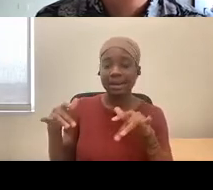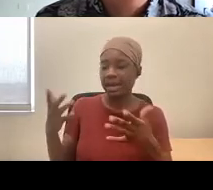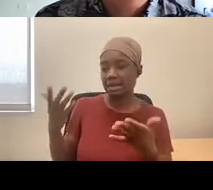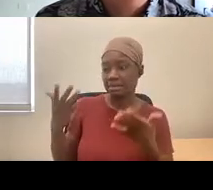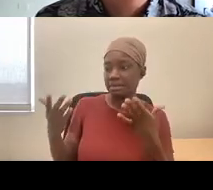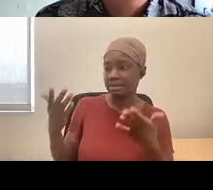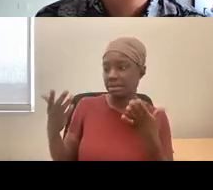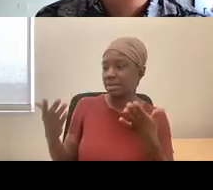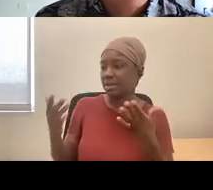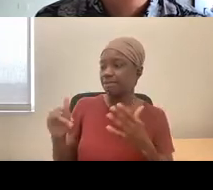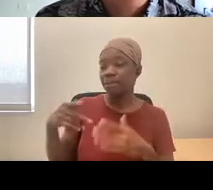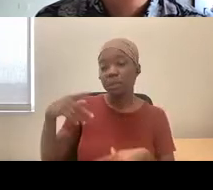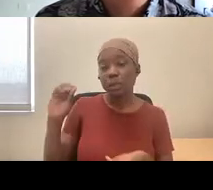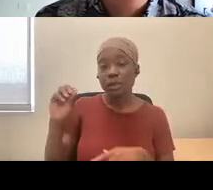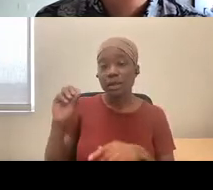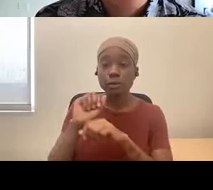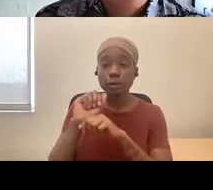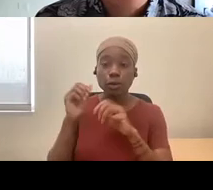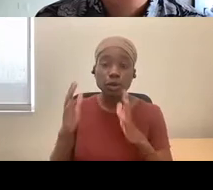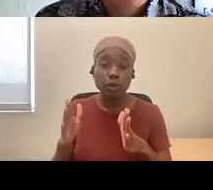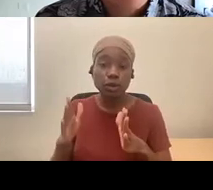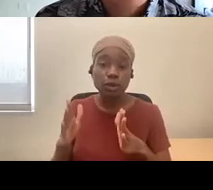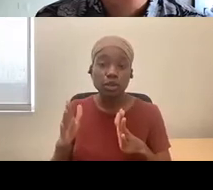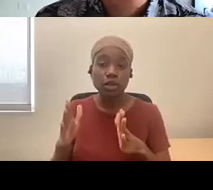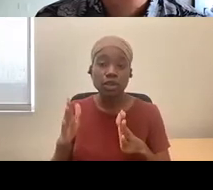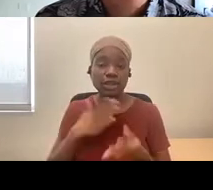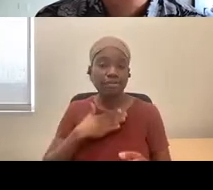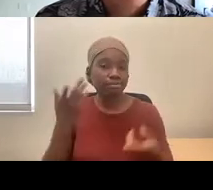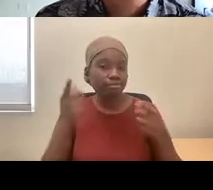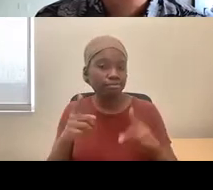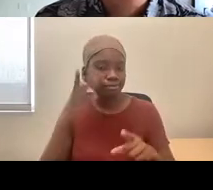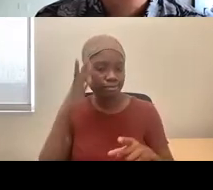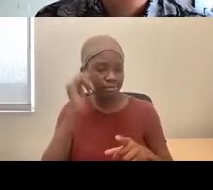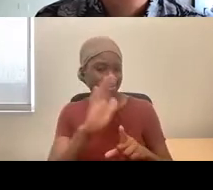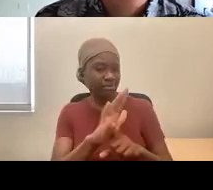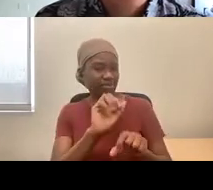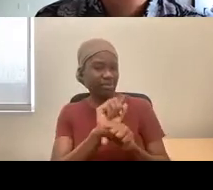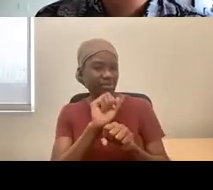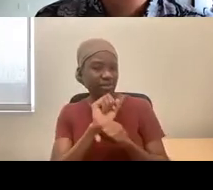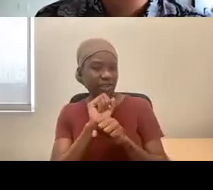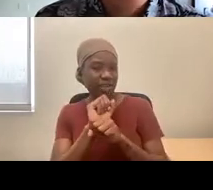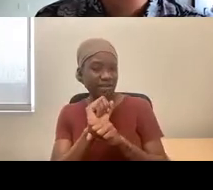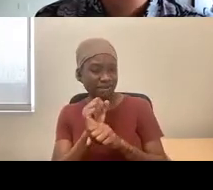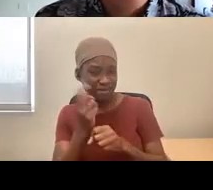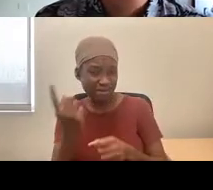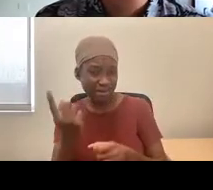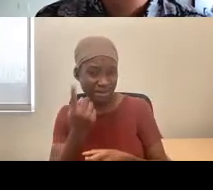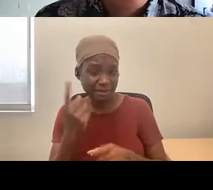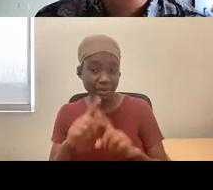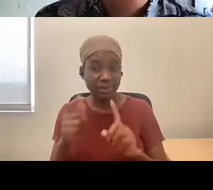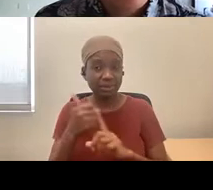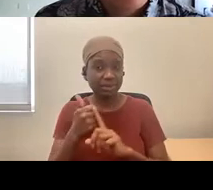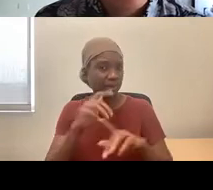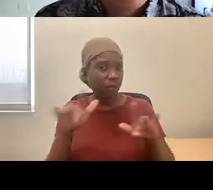maybe a like post office worker is consenting by the nature of their job and something like that, but they're being recorded and certainly